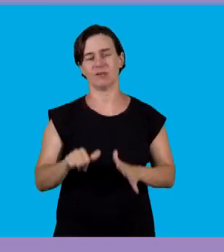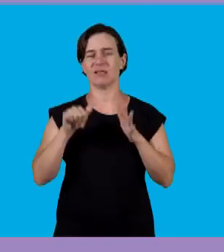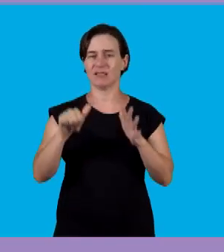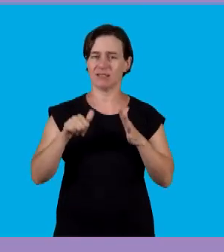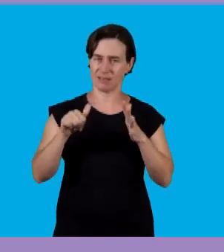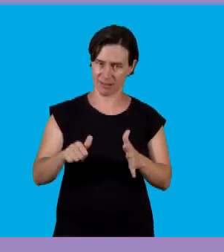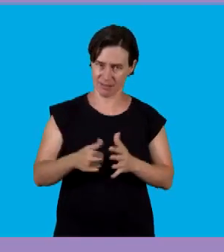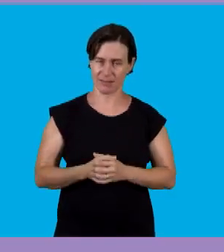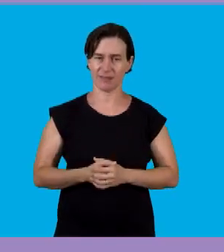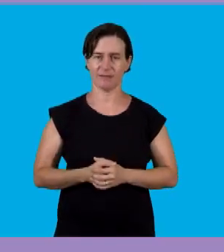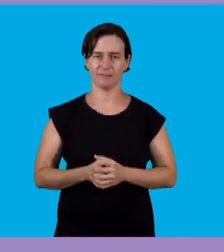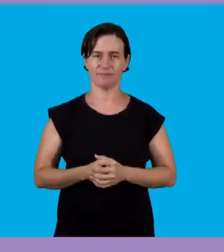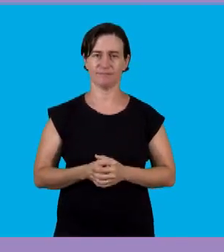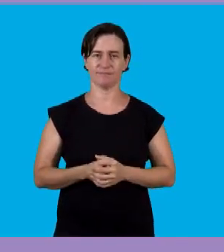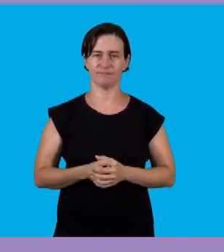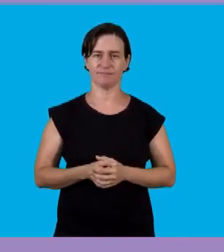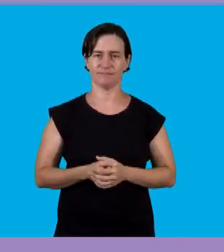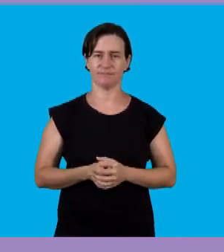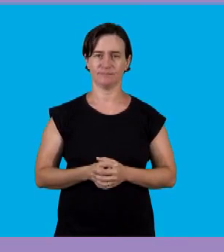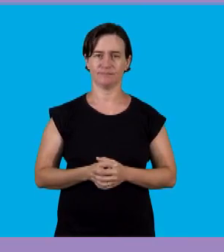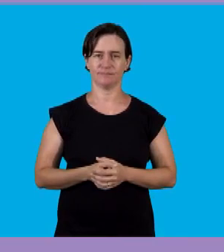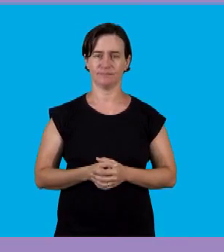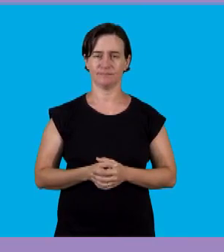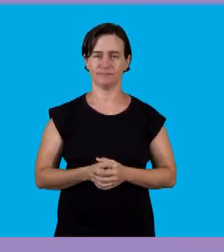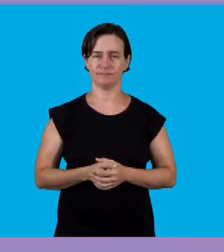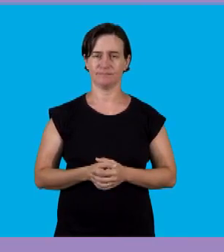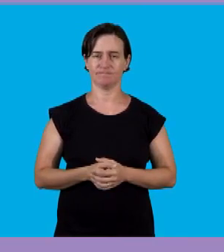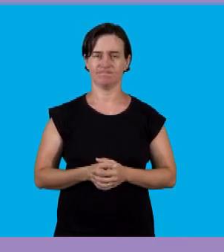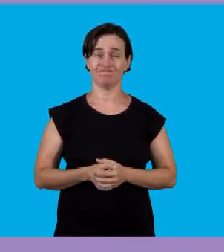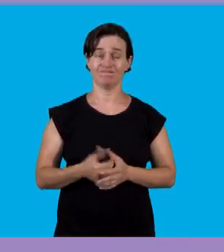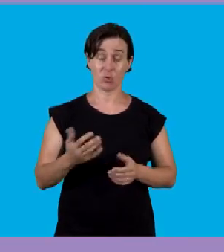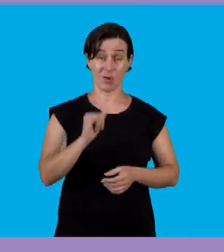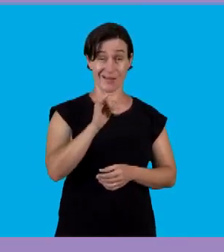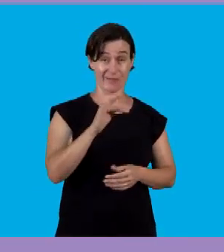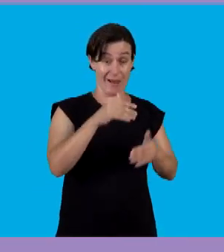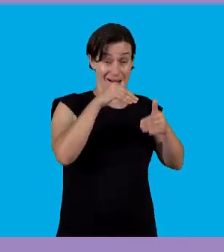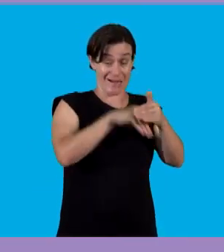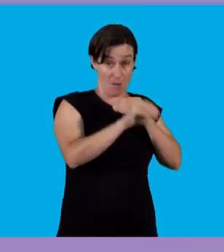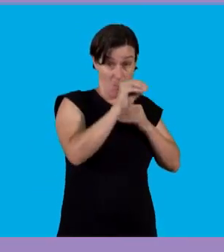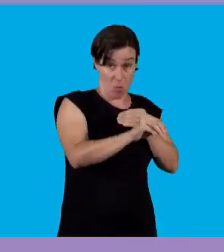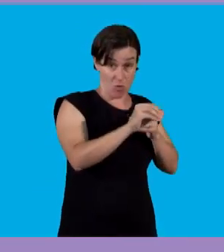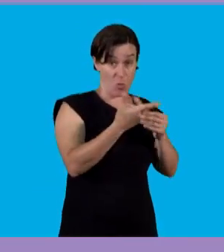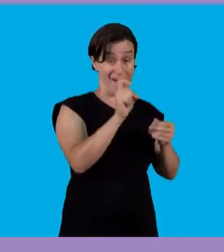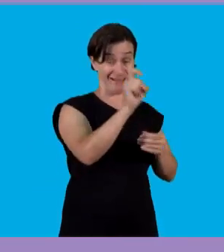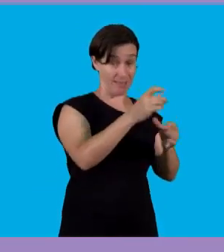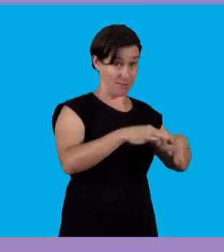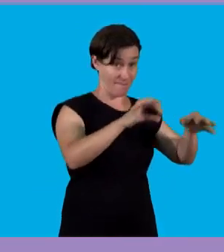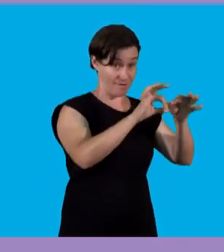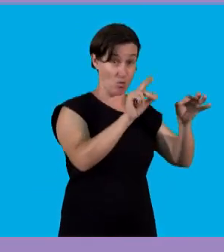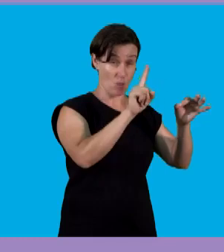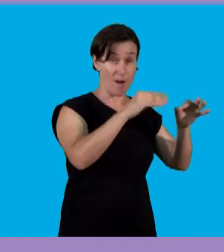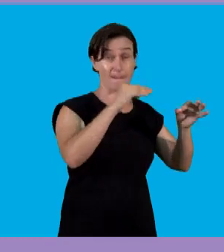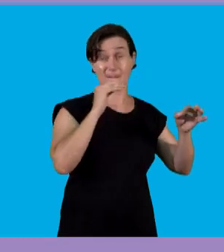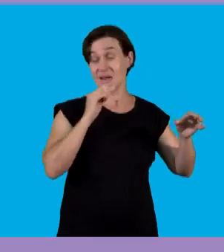answer is going to be a 16. So when the input value is 1, the output value is